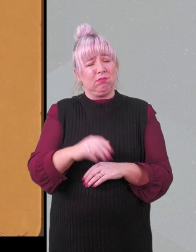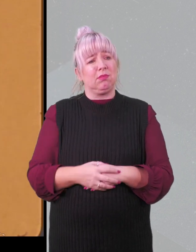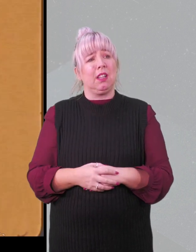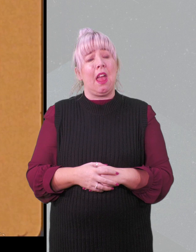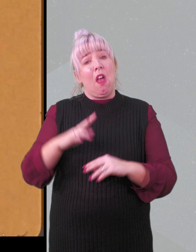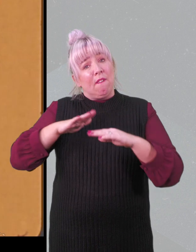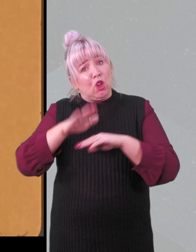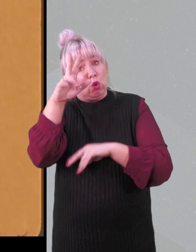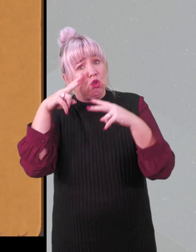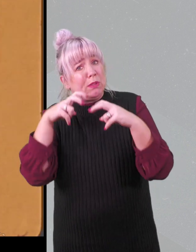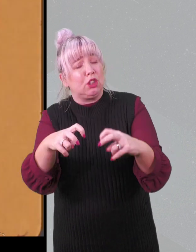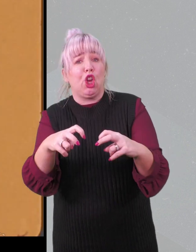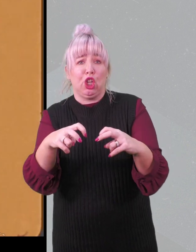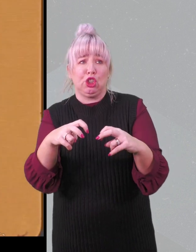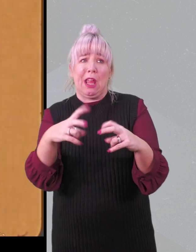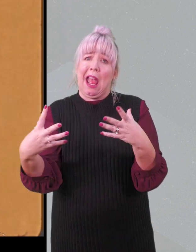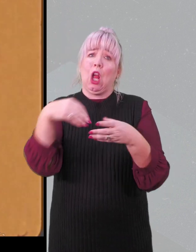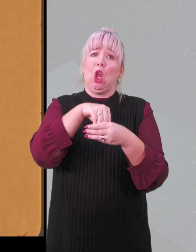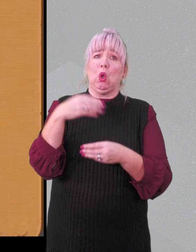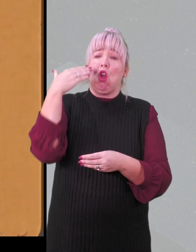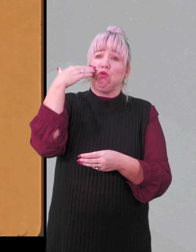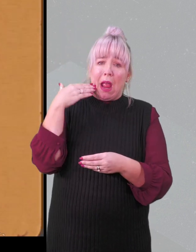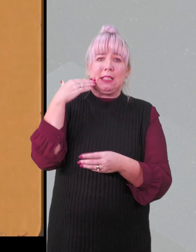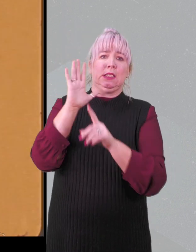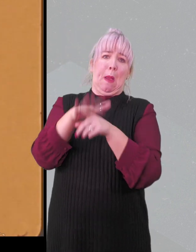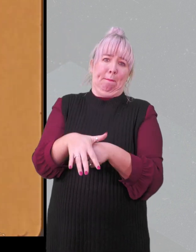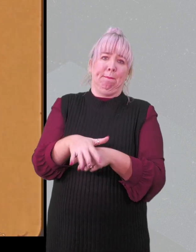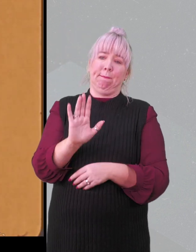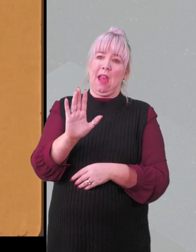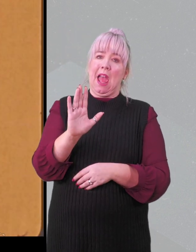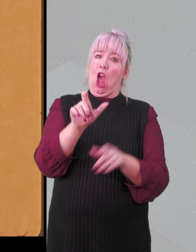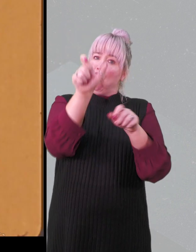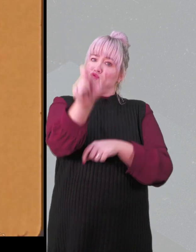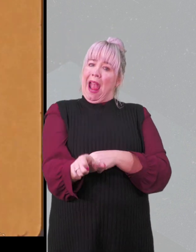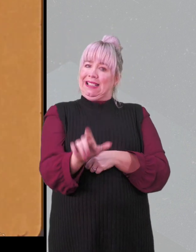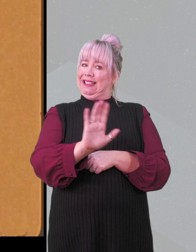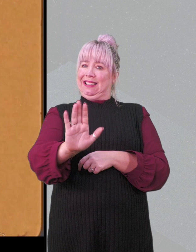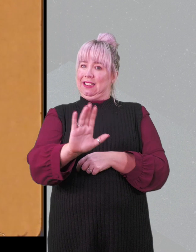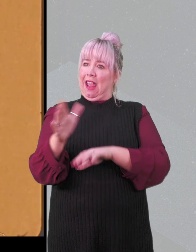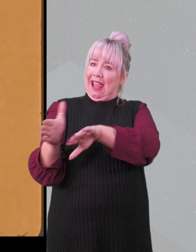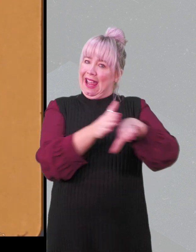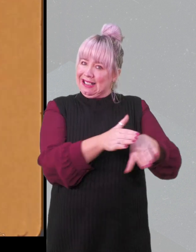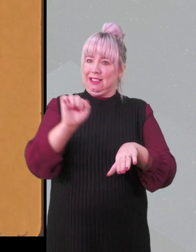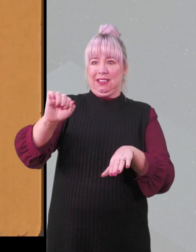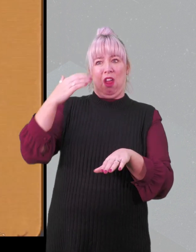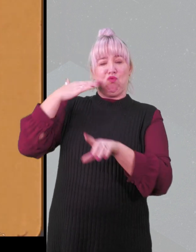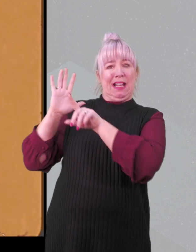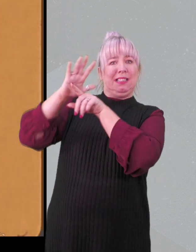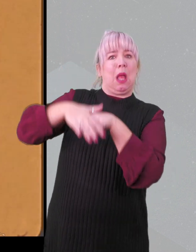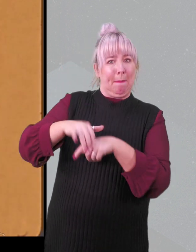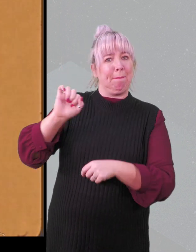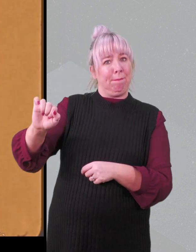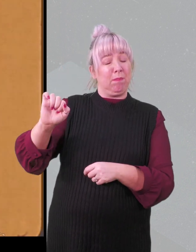race carefully accounts for the effects of racism, rather than using race as a proxy for genetics. As